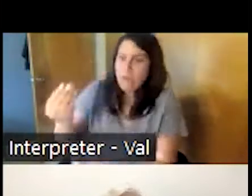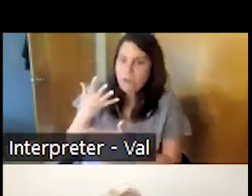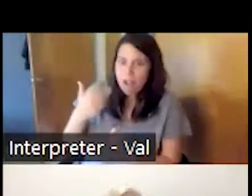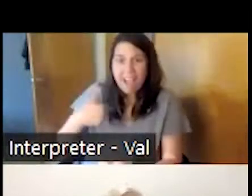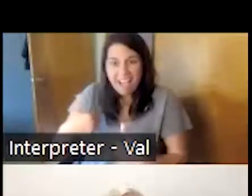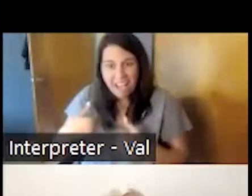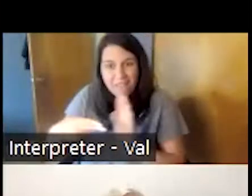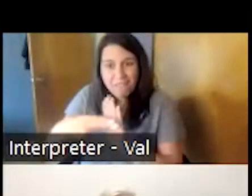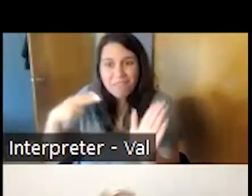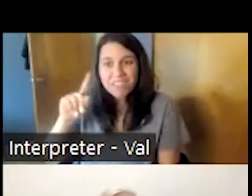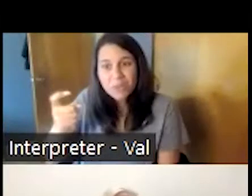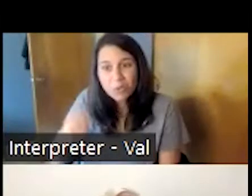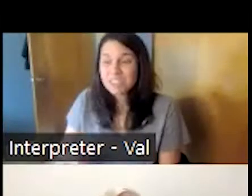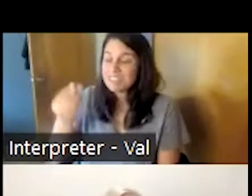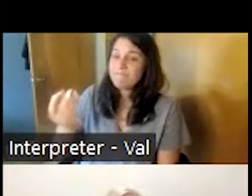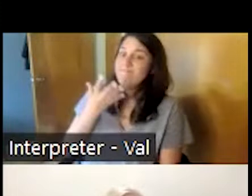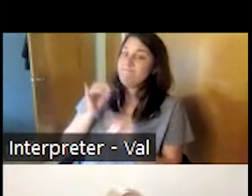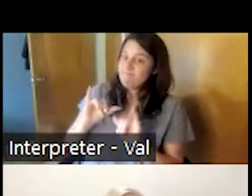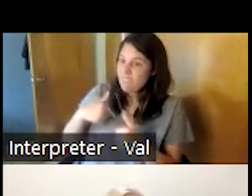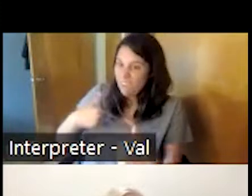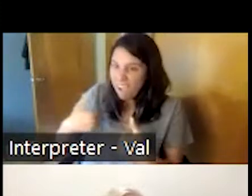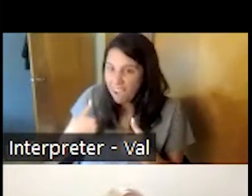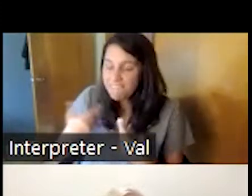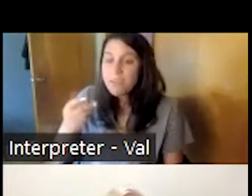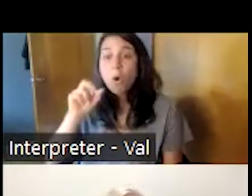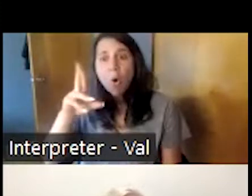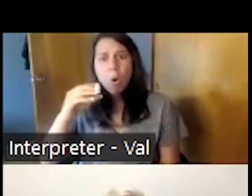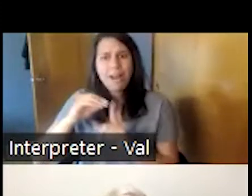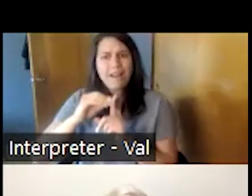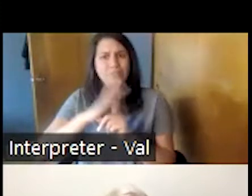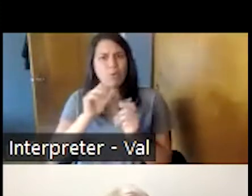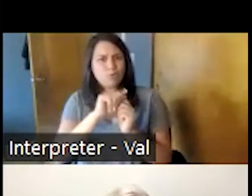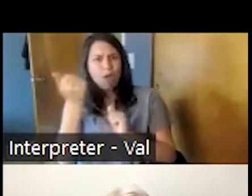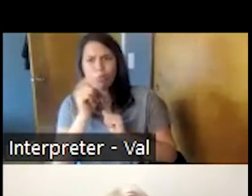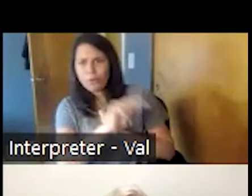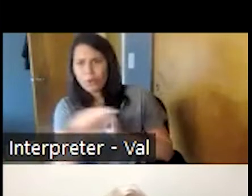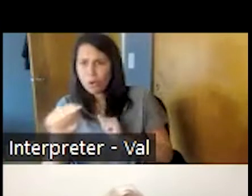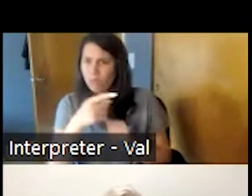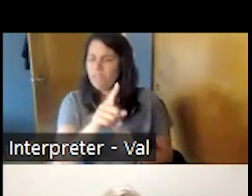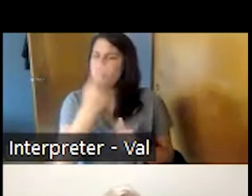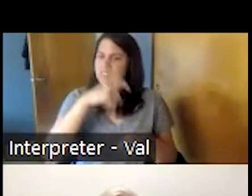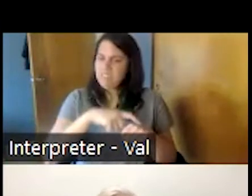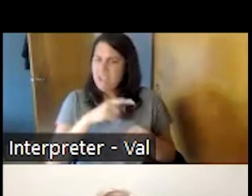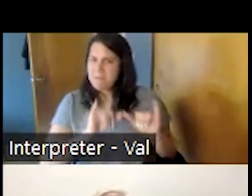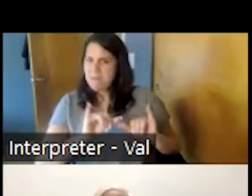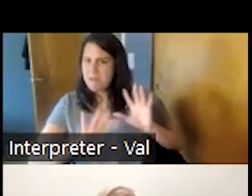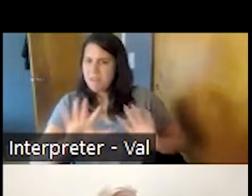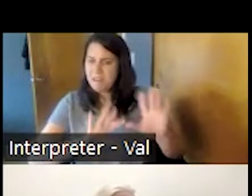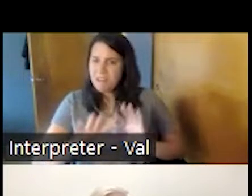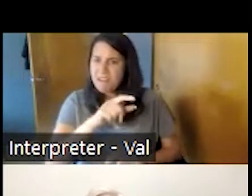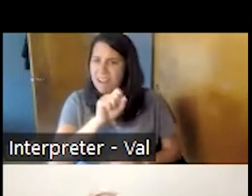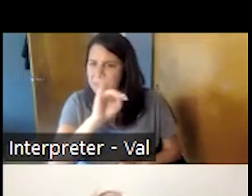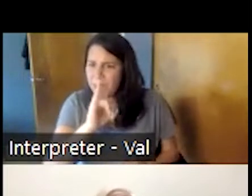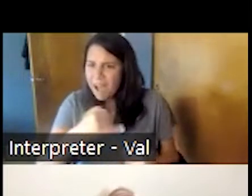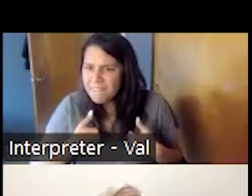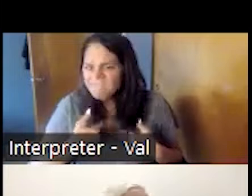a serious mental illness, or to be exposed to other disorganized individuals for a first time. For the most part,